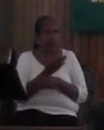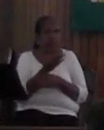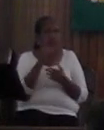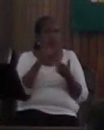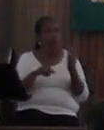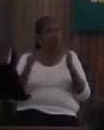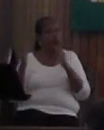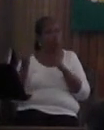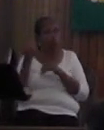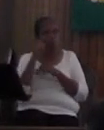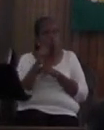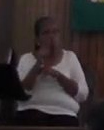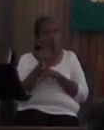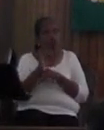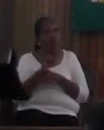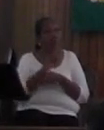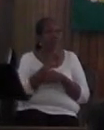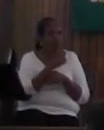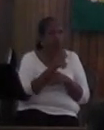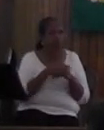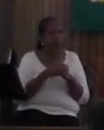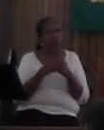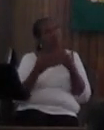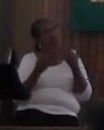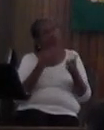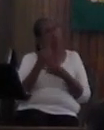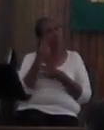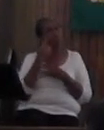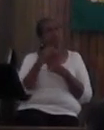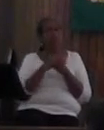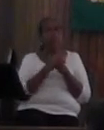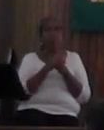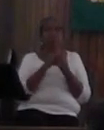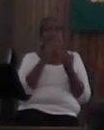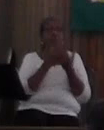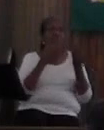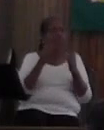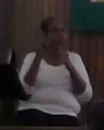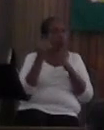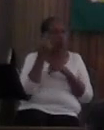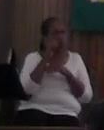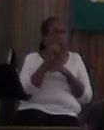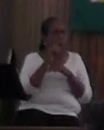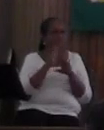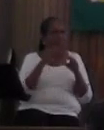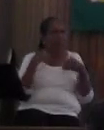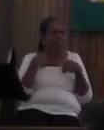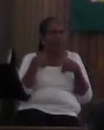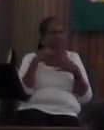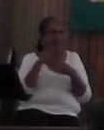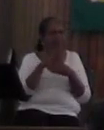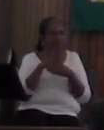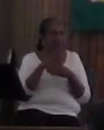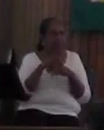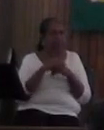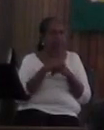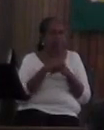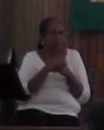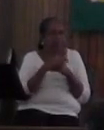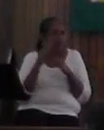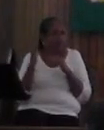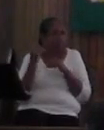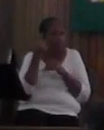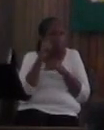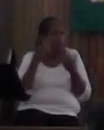real. Now, you might be thinking, but things hoped for don't have any substance. They're just hoped